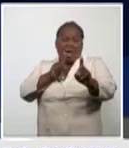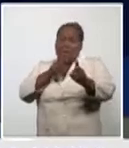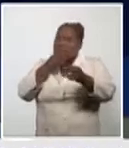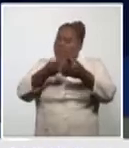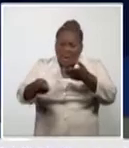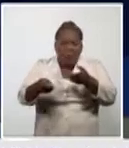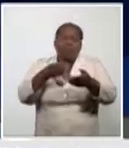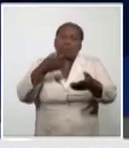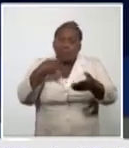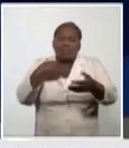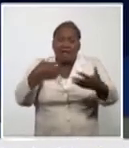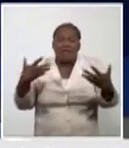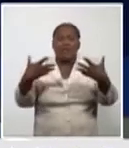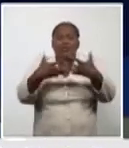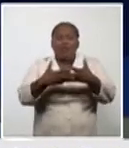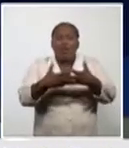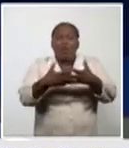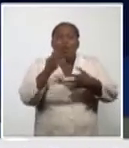days,